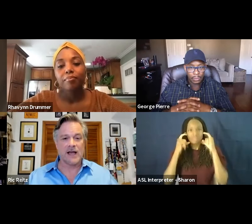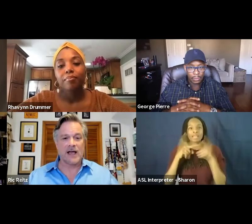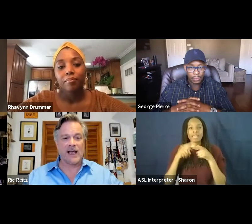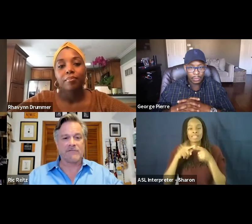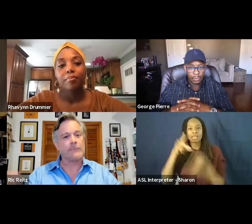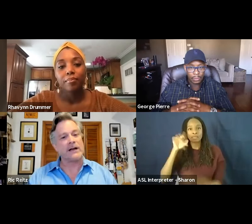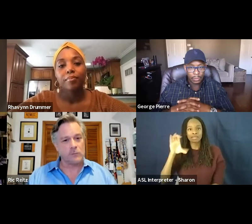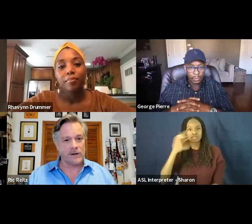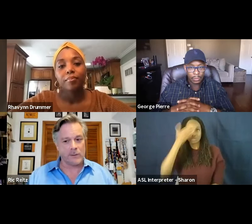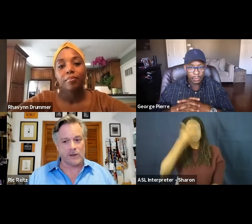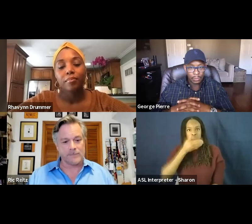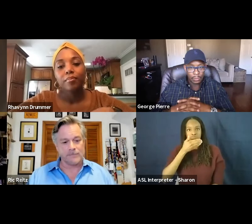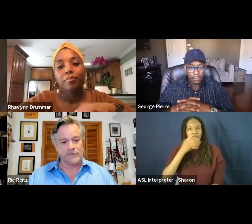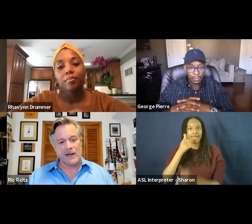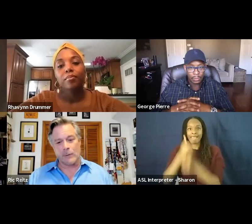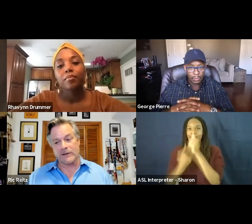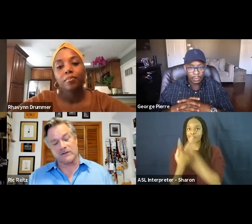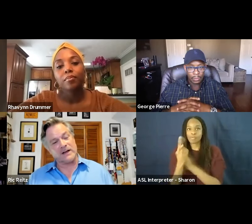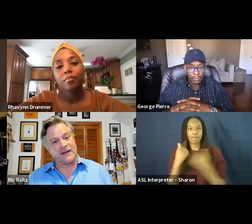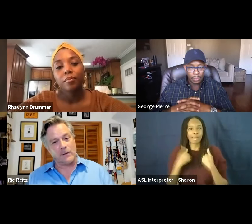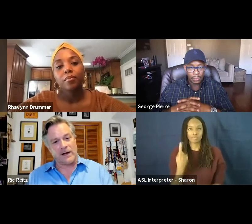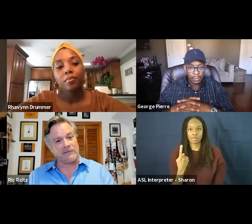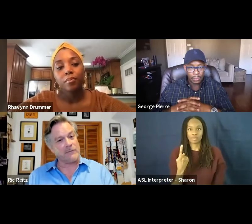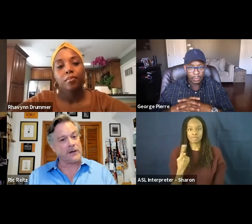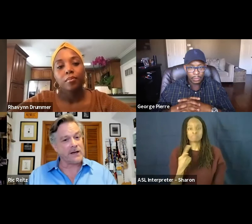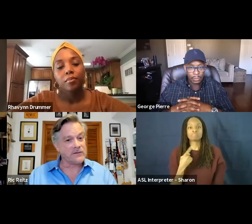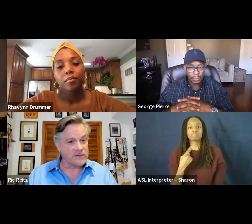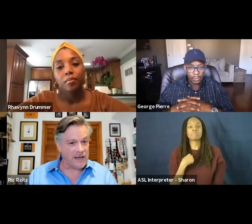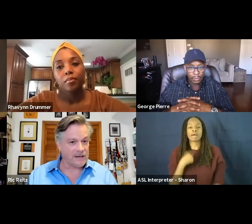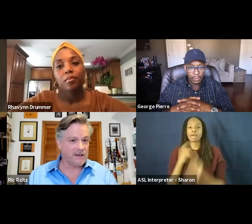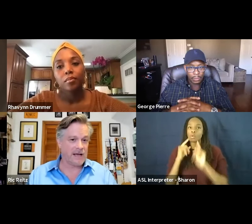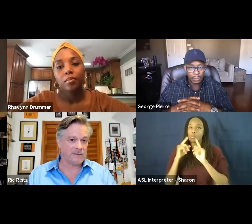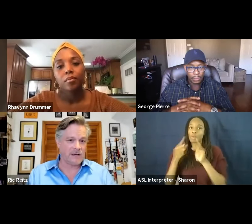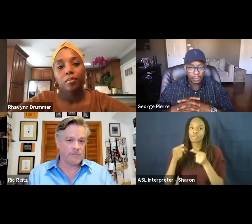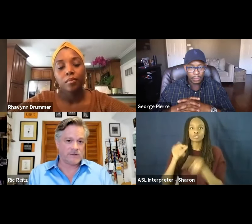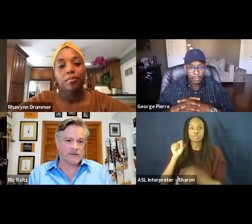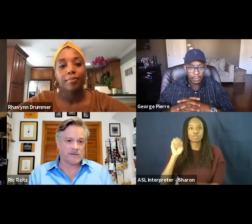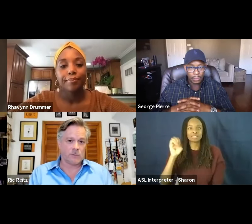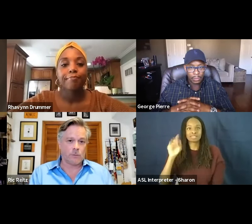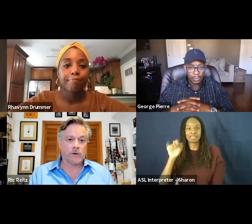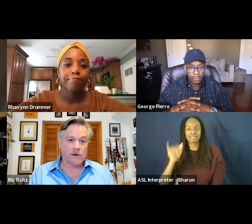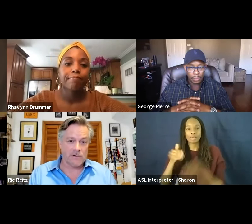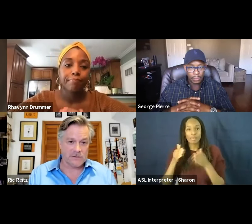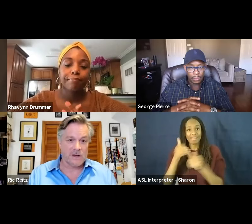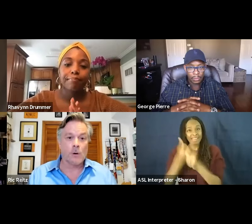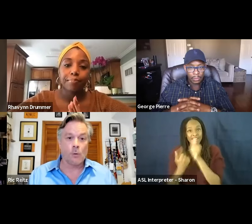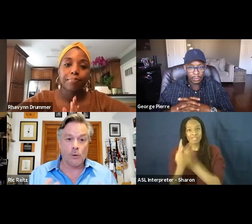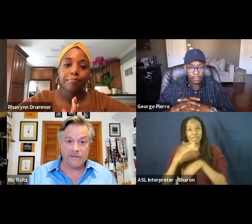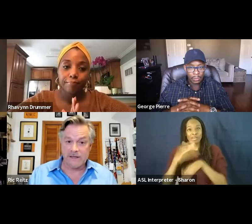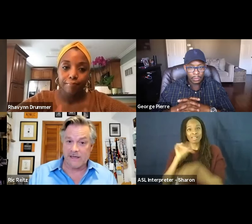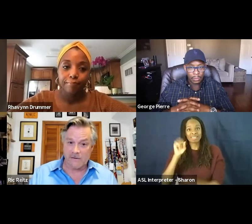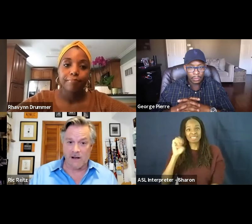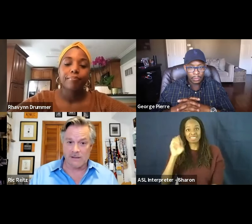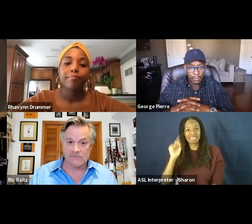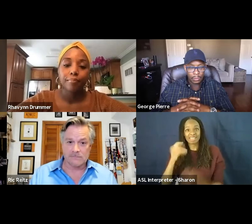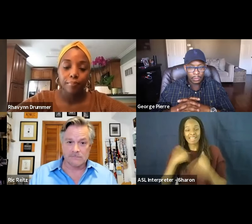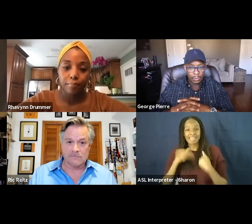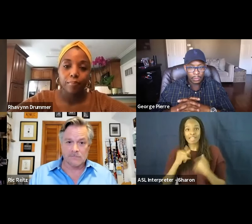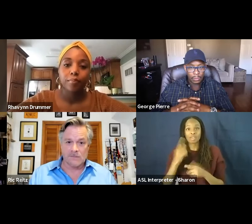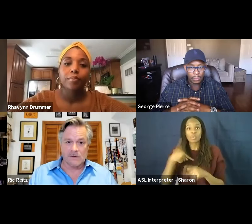shield. Oh. Everybody's wearing one. I went to set that way, everybody on set had the same materials. We rehearsed with the gear